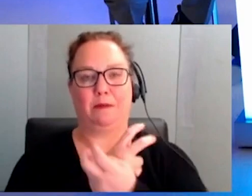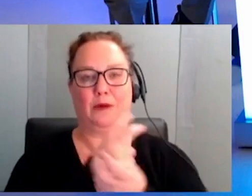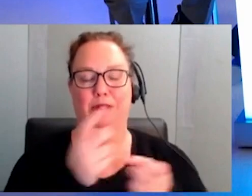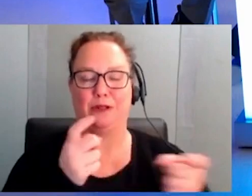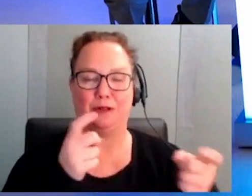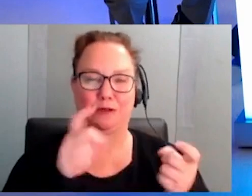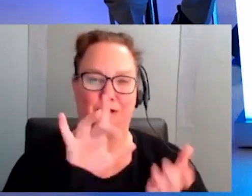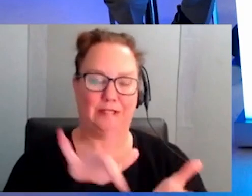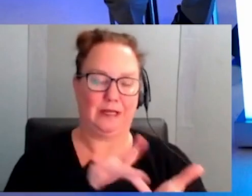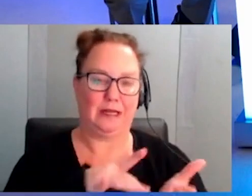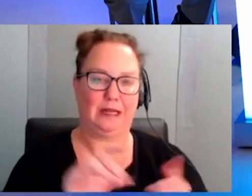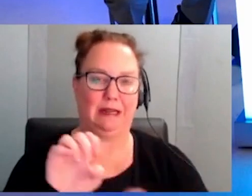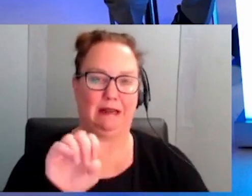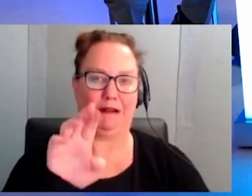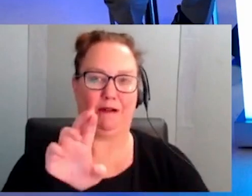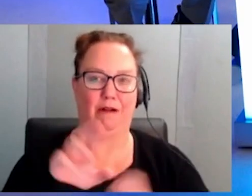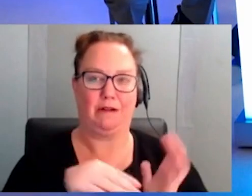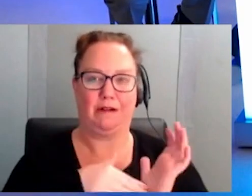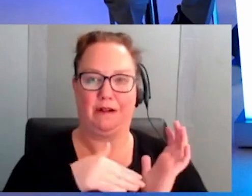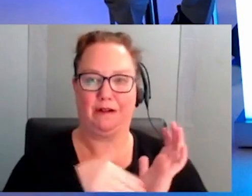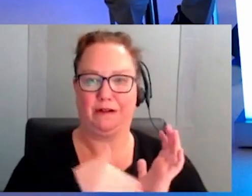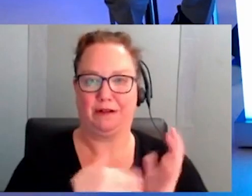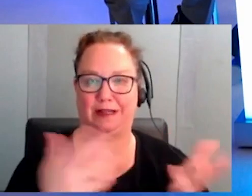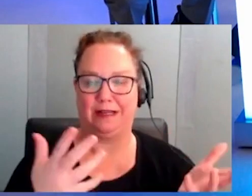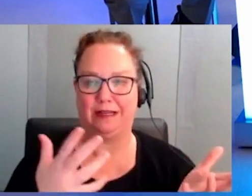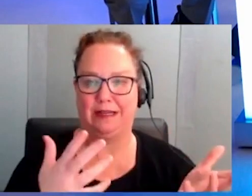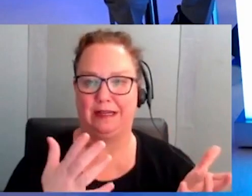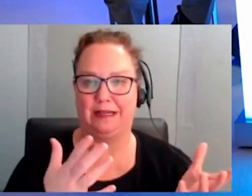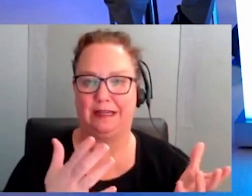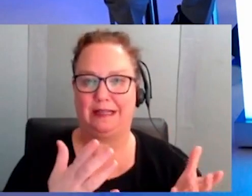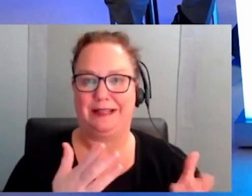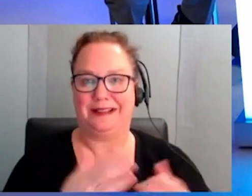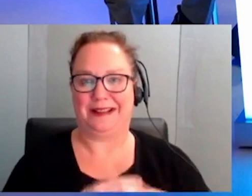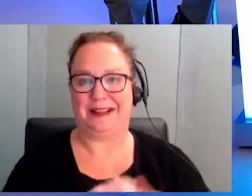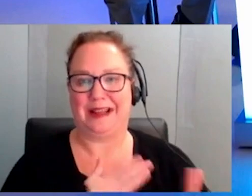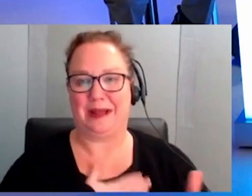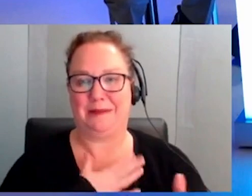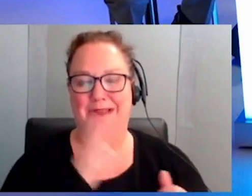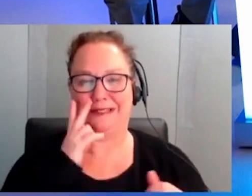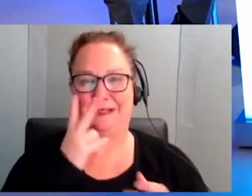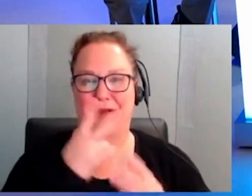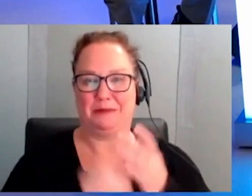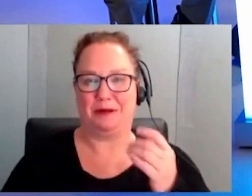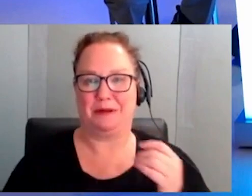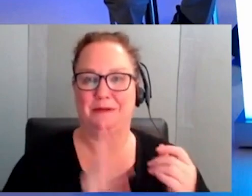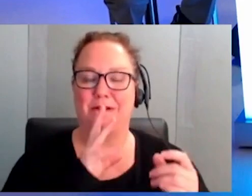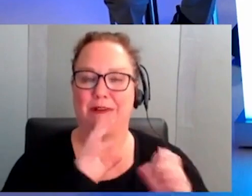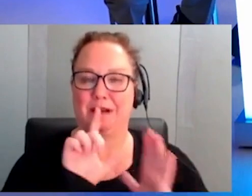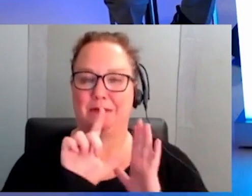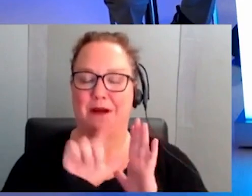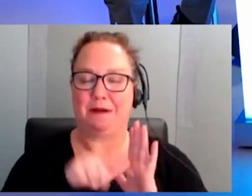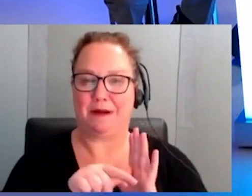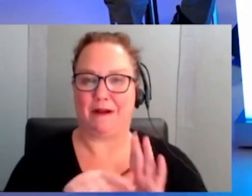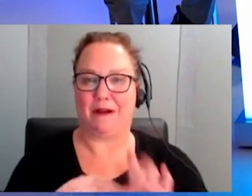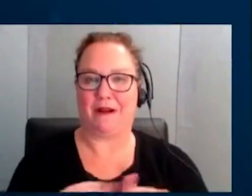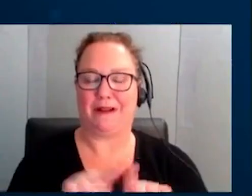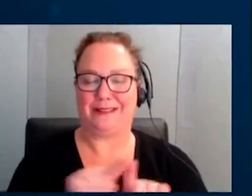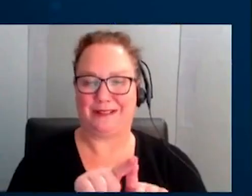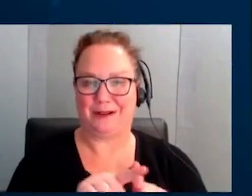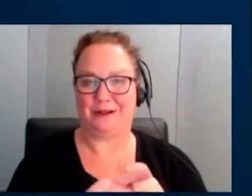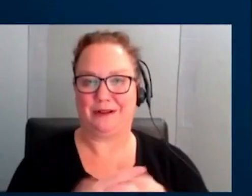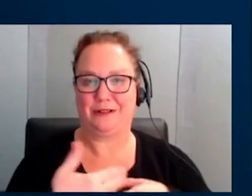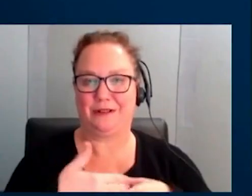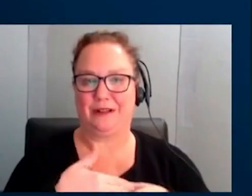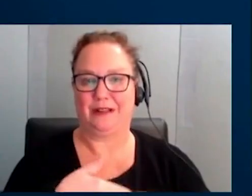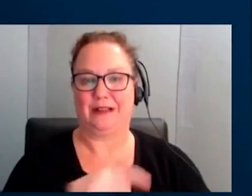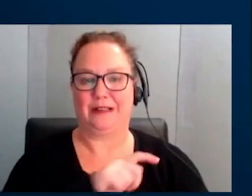medicine physician here at the health system. Great to see both of you. We're going to talk more here in just a moment, but also joining us via Zoom is Sergeant Gary